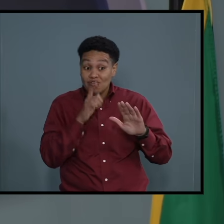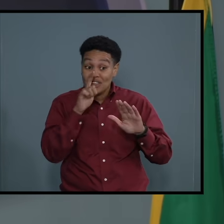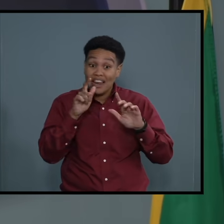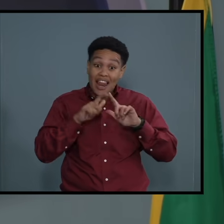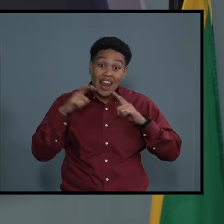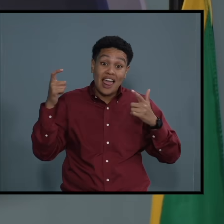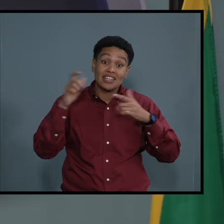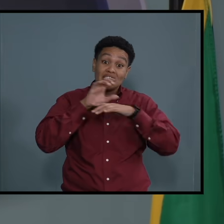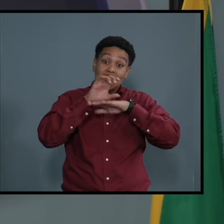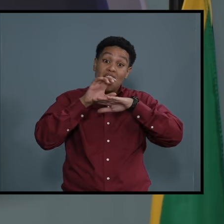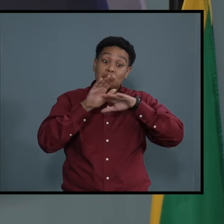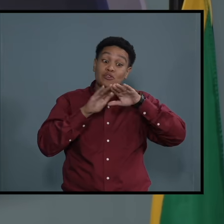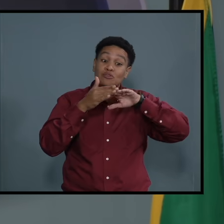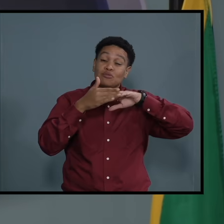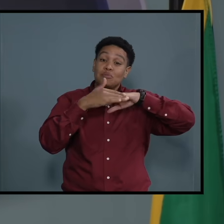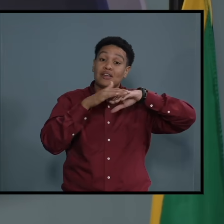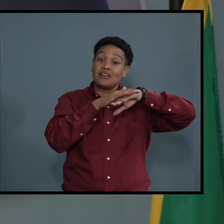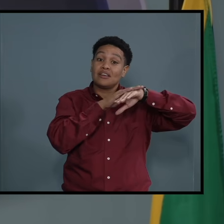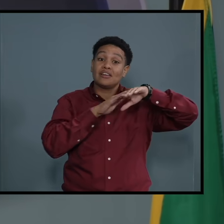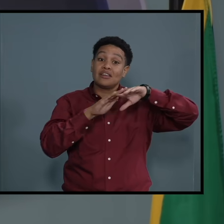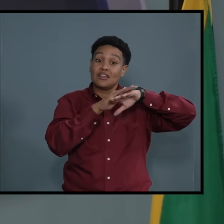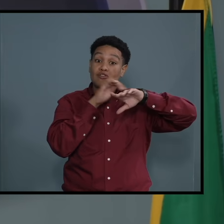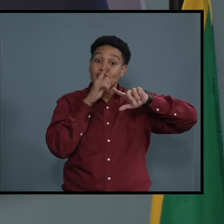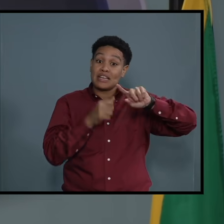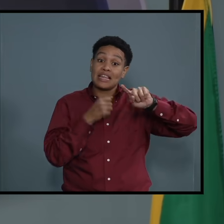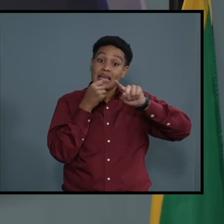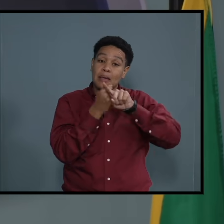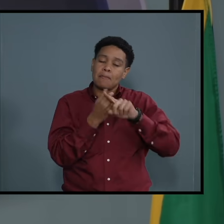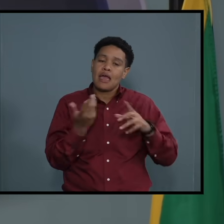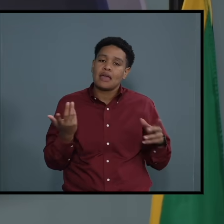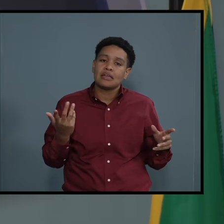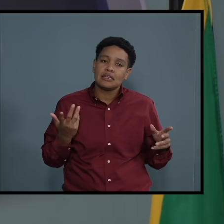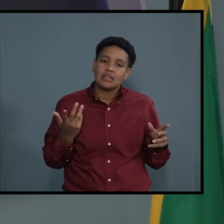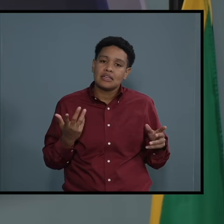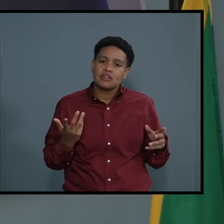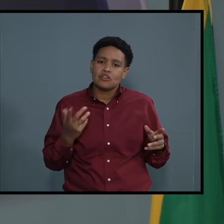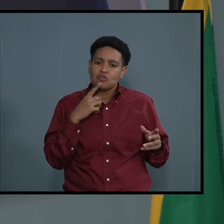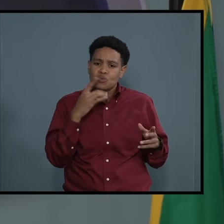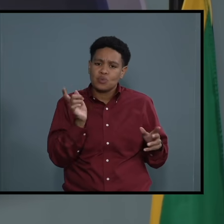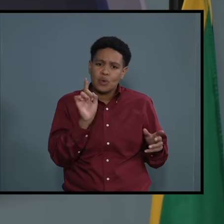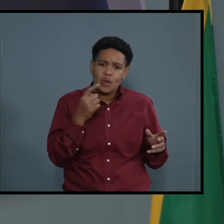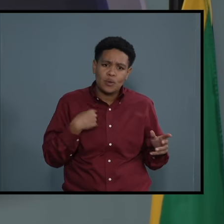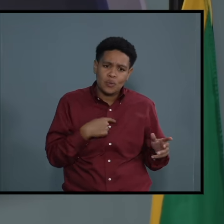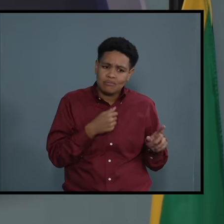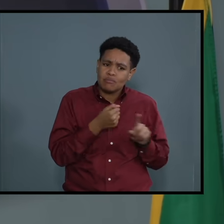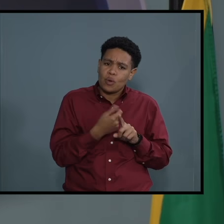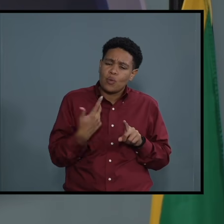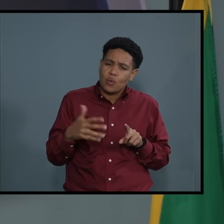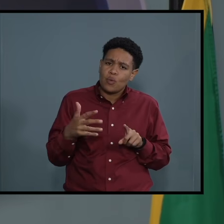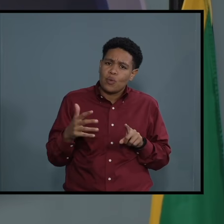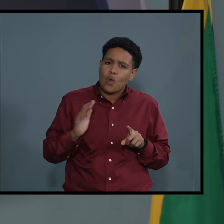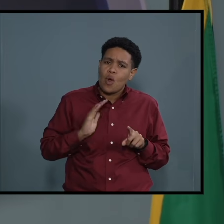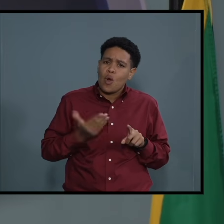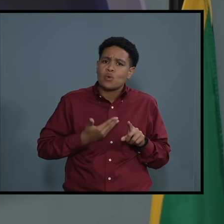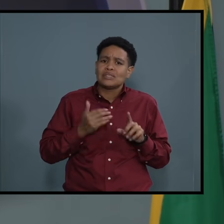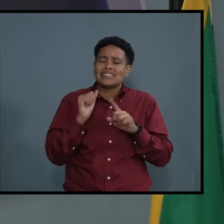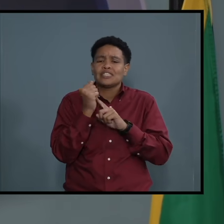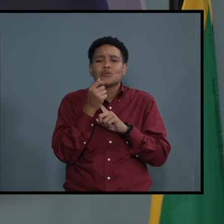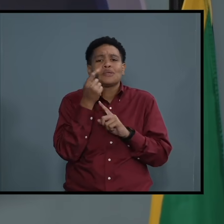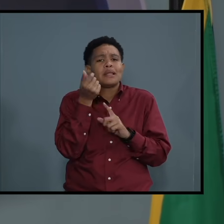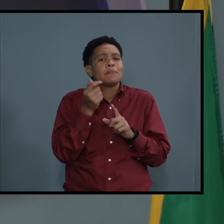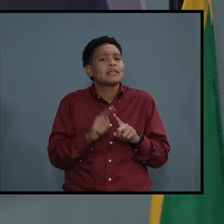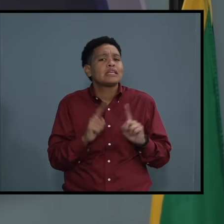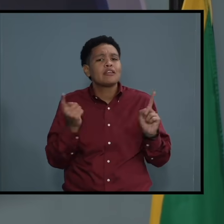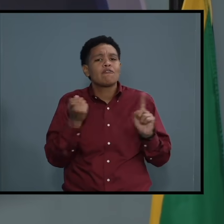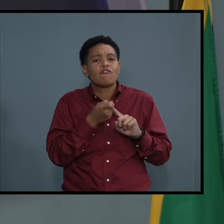largest Caribbean island that has been affected, to the extent that we have, our situation is somewhat different